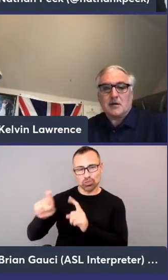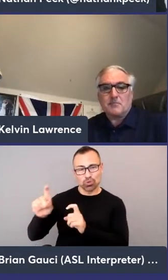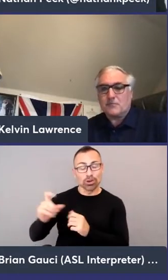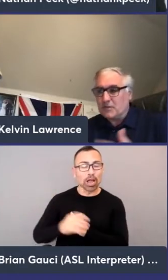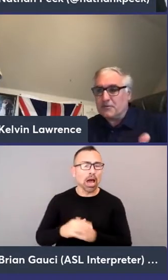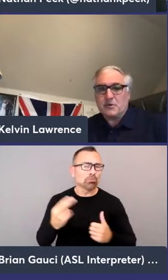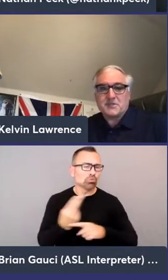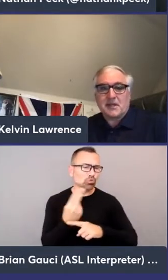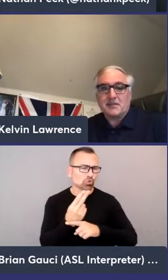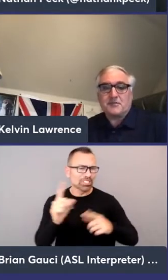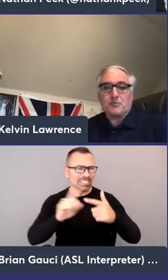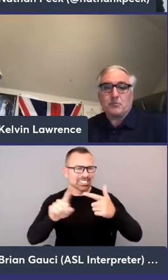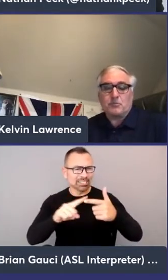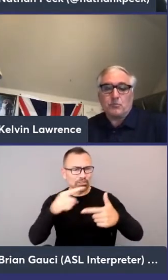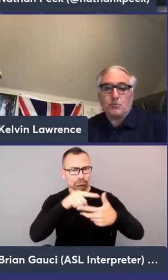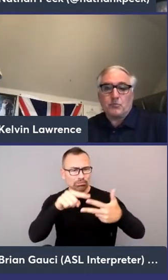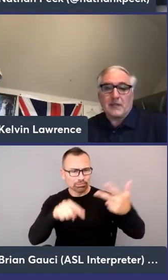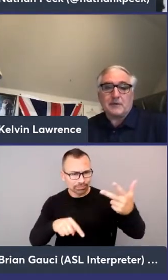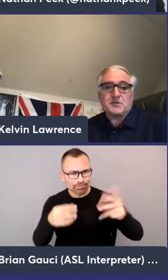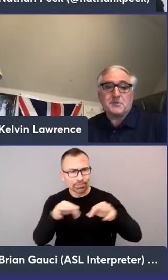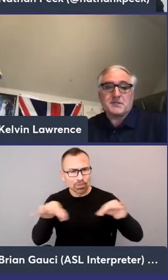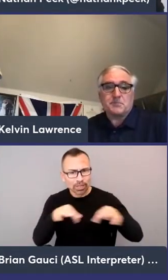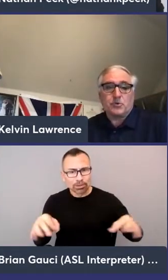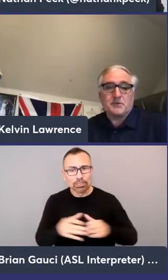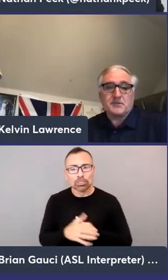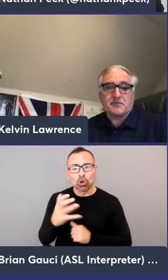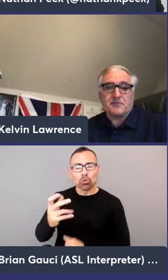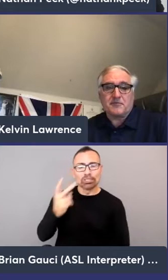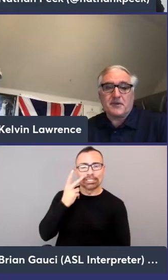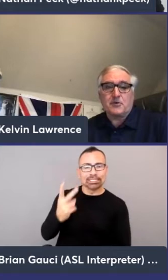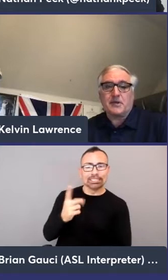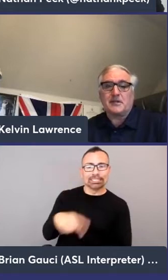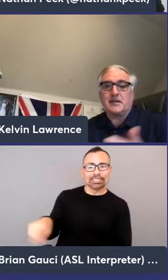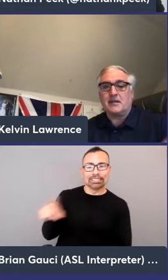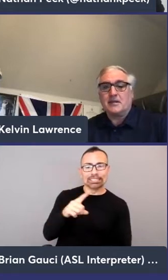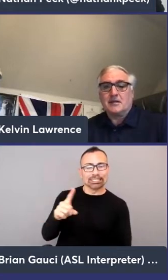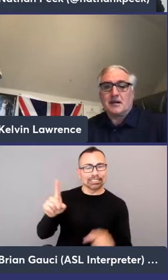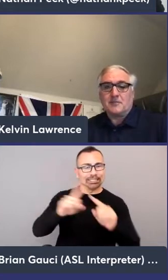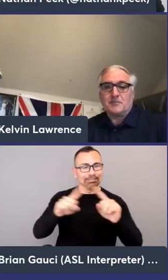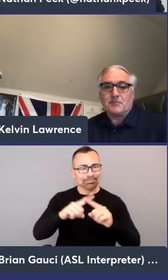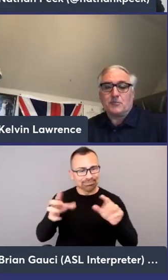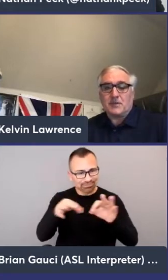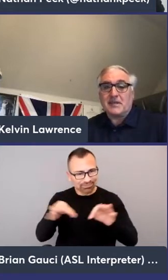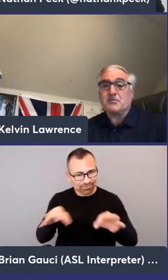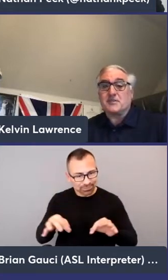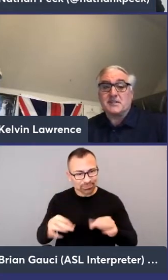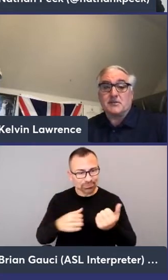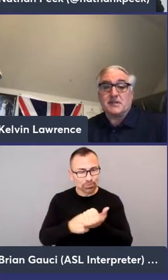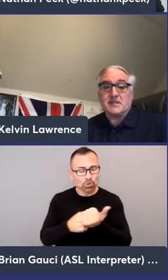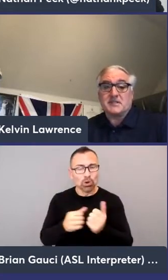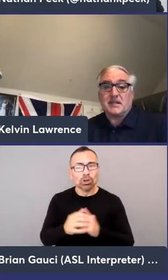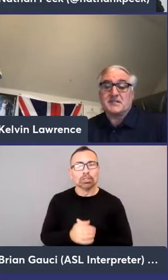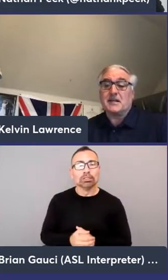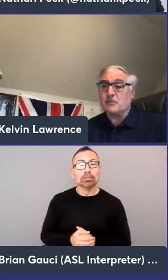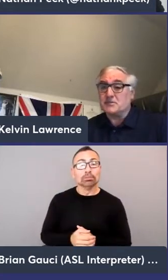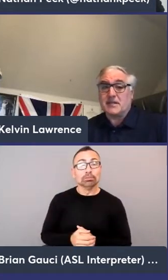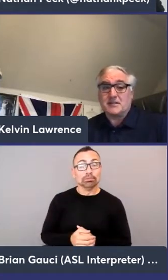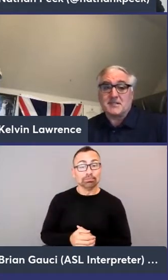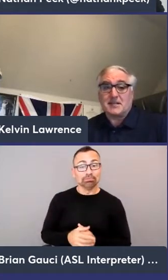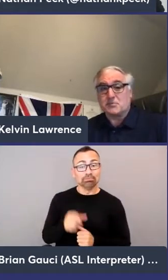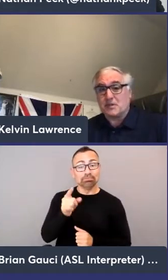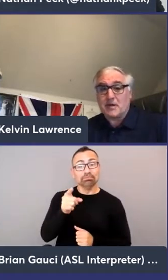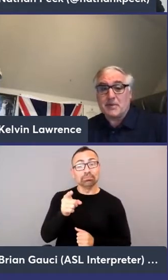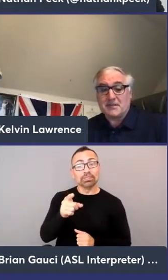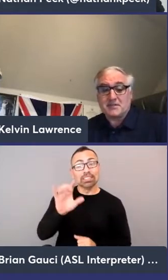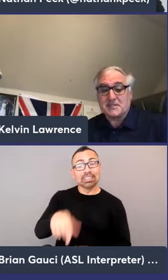the viewers the kind of different languages we support. So very quickly, The data I just loaded is an air routes data